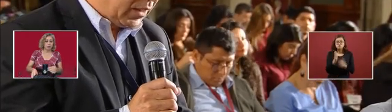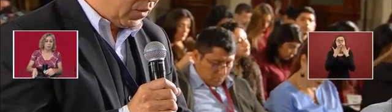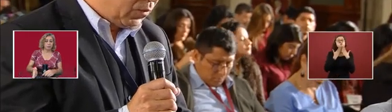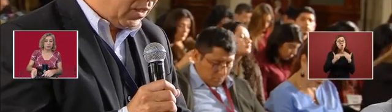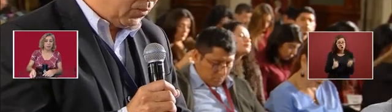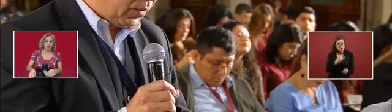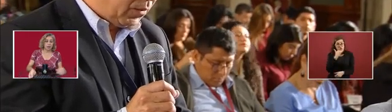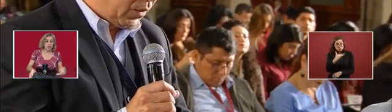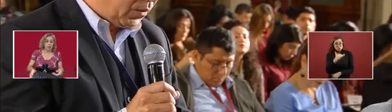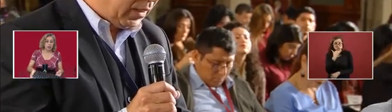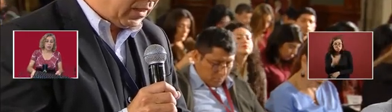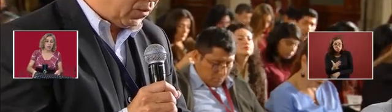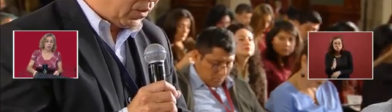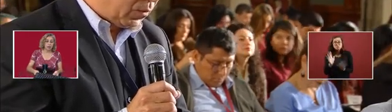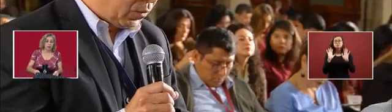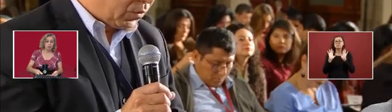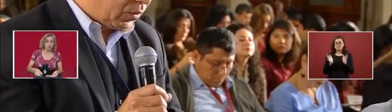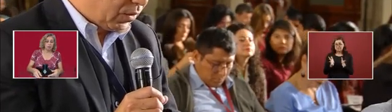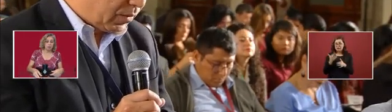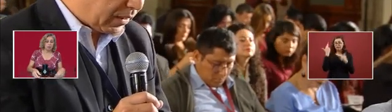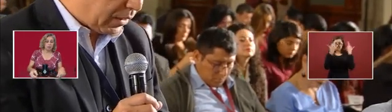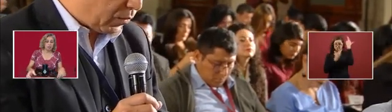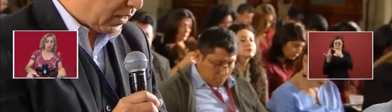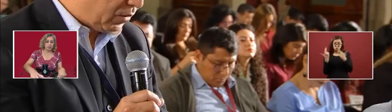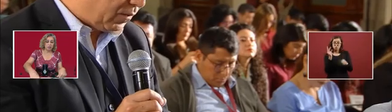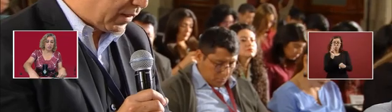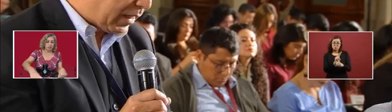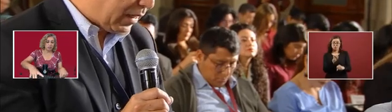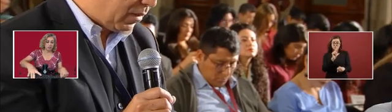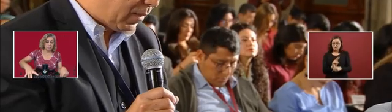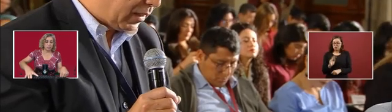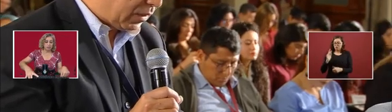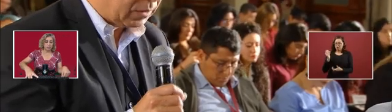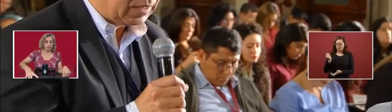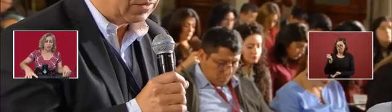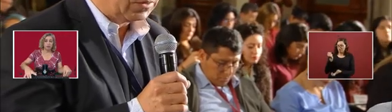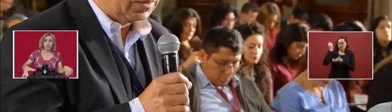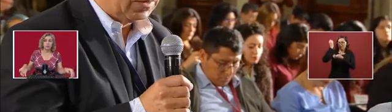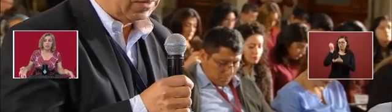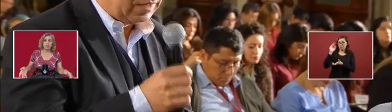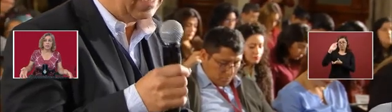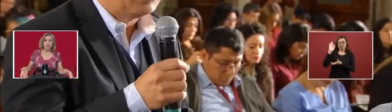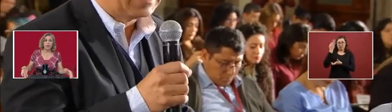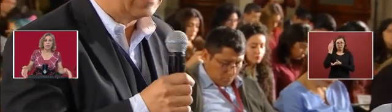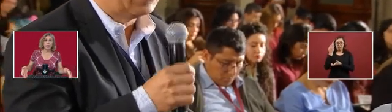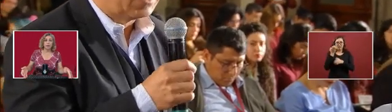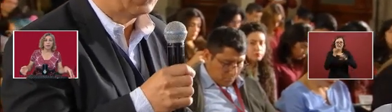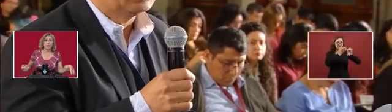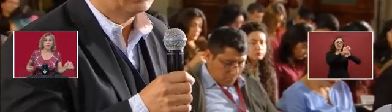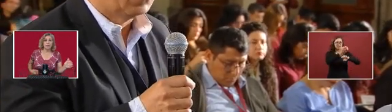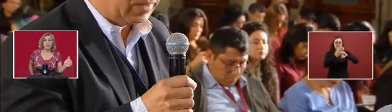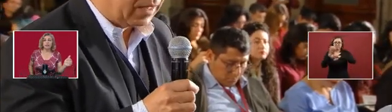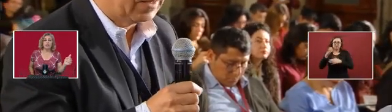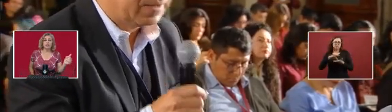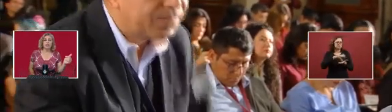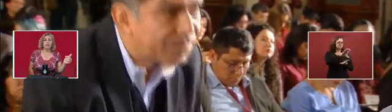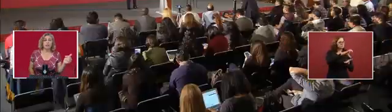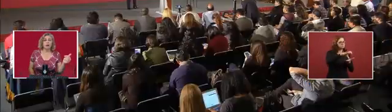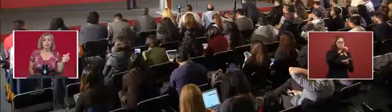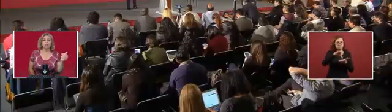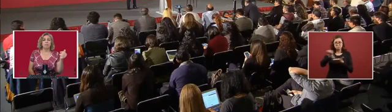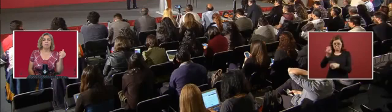can be given to the federal government. My question is, how can you be sure that in 75%